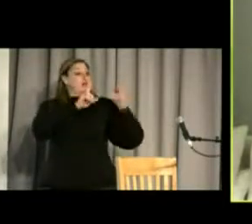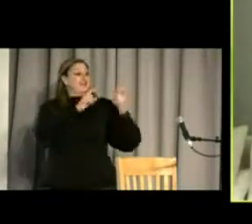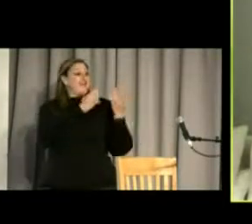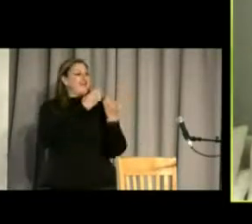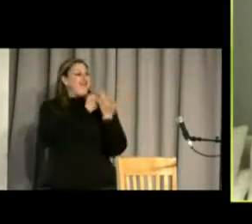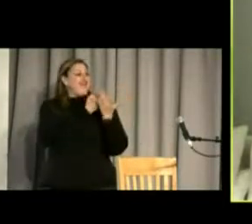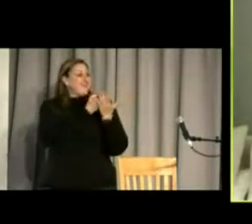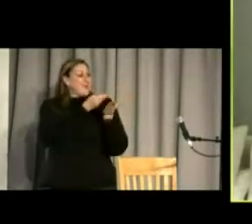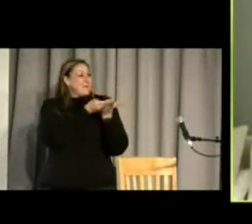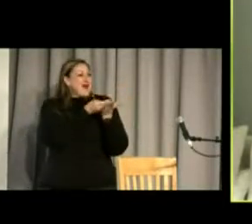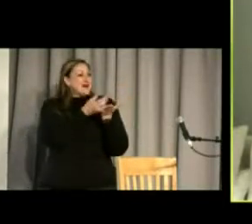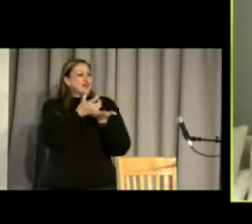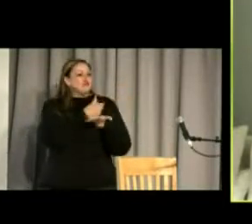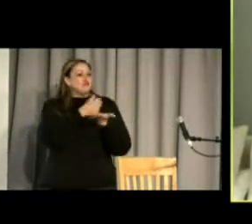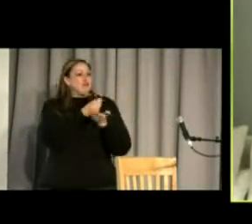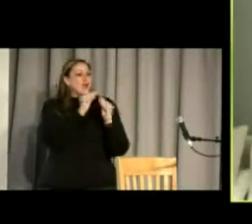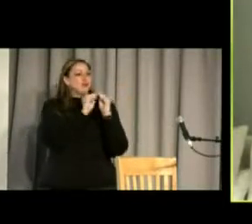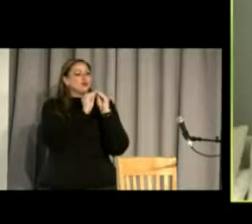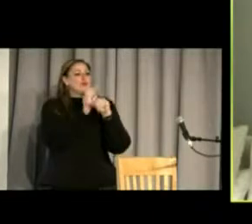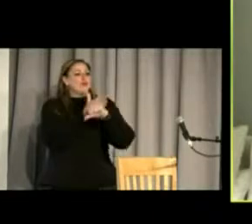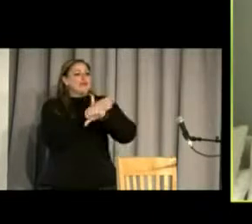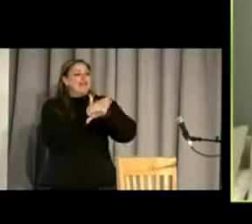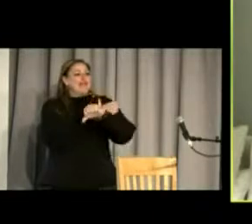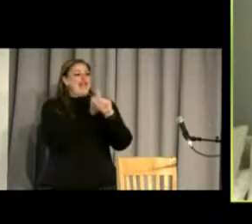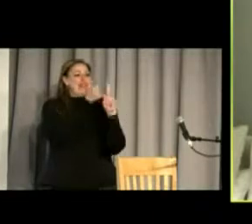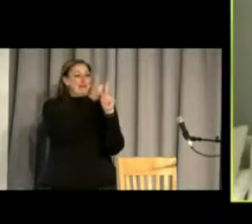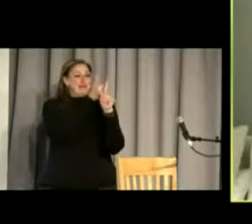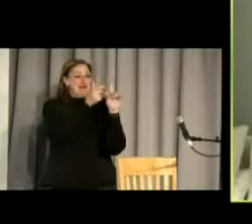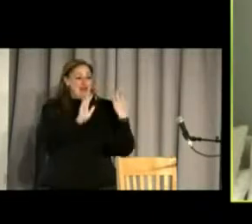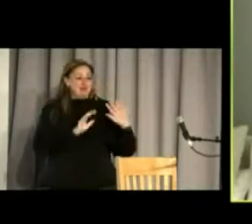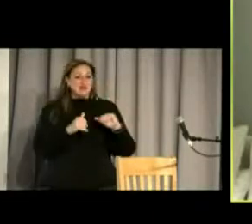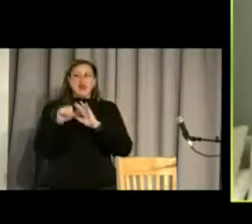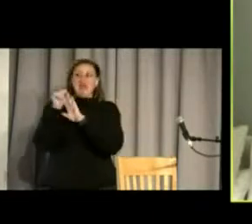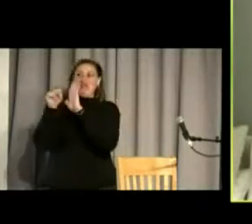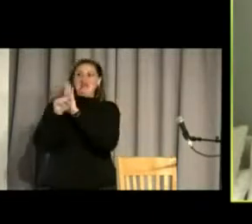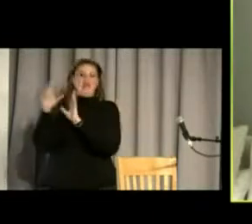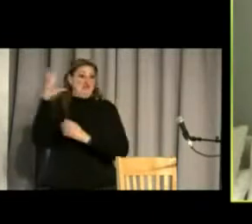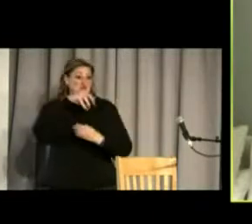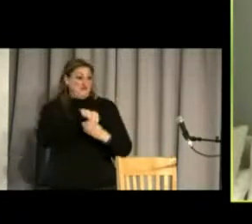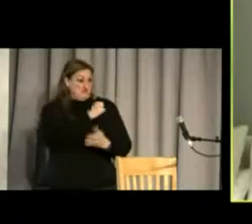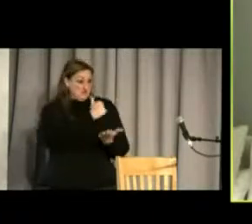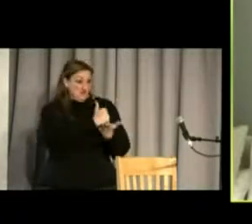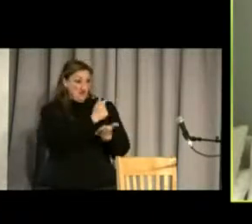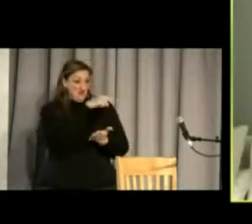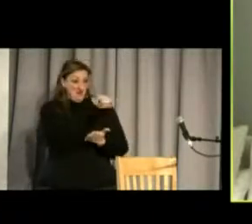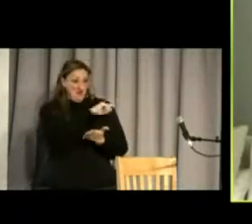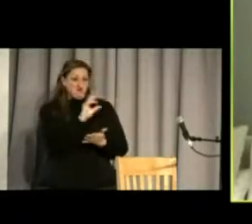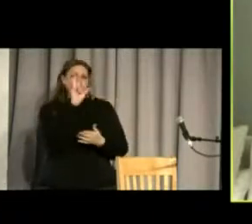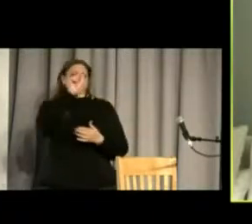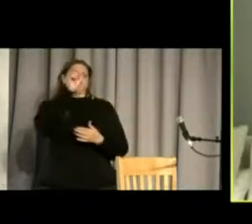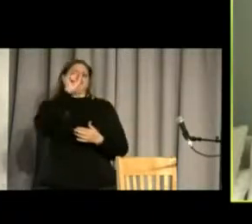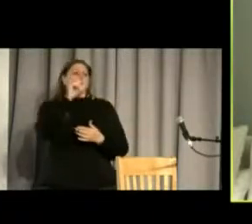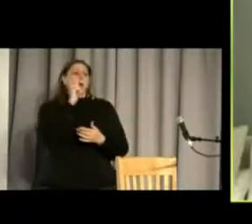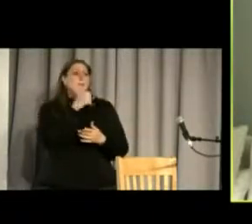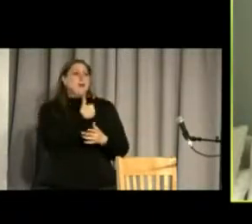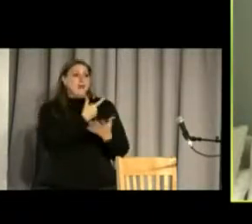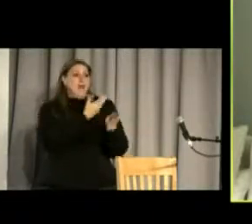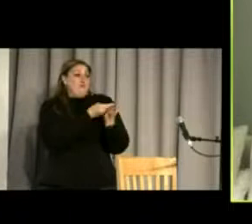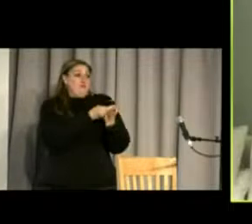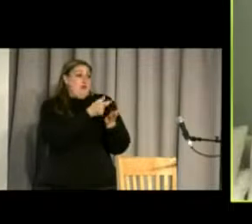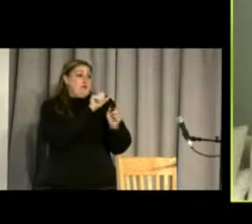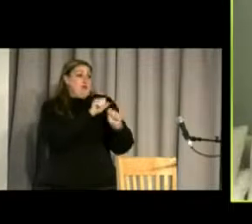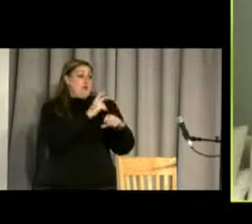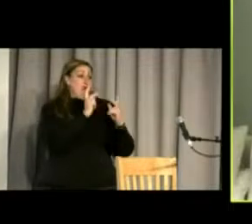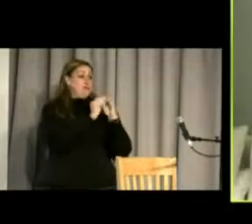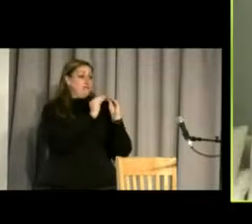economic resources to fix the problem themselves. The state still isn't coming in to do exactly what is needed. However, the